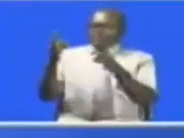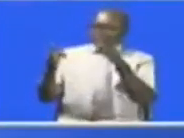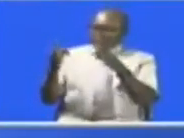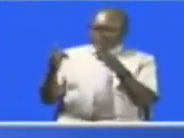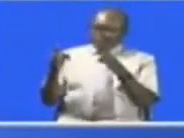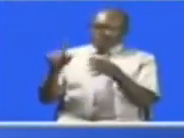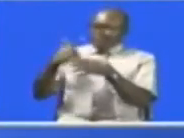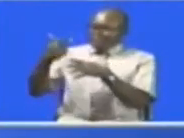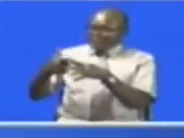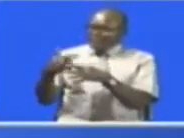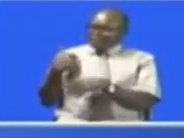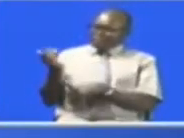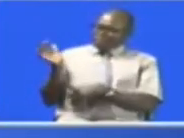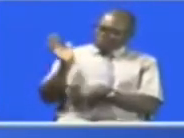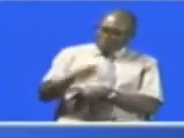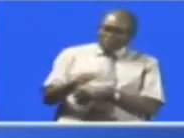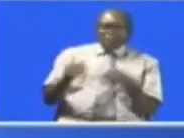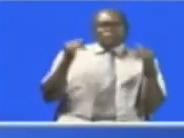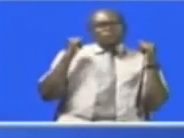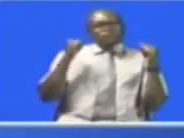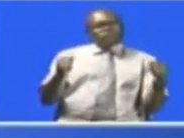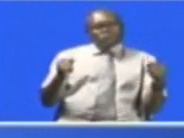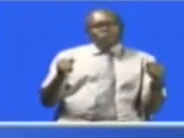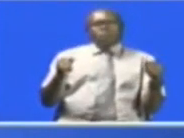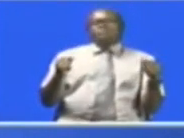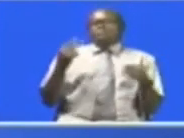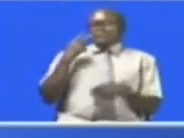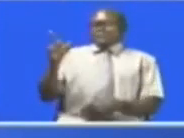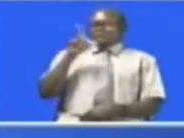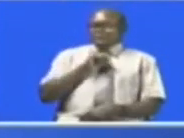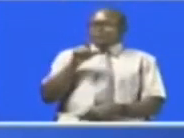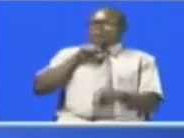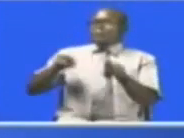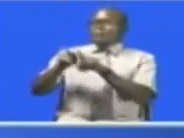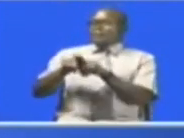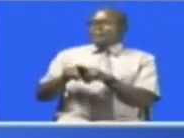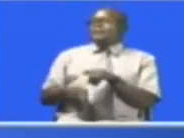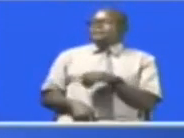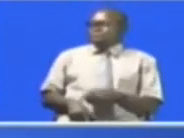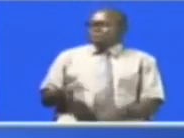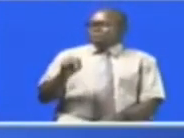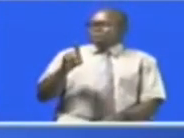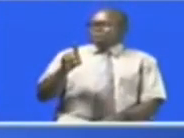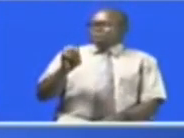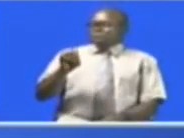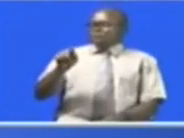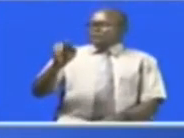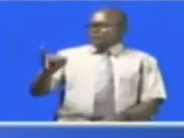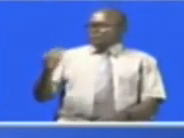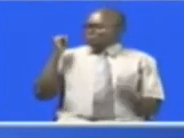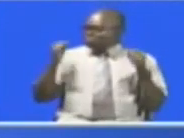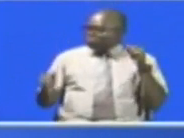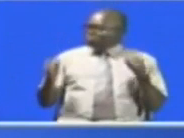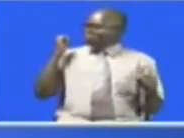33, then I came back now strongly, and I could see my brother Cosmas Ndeti ahead